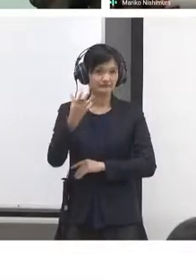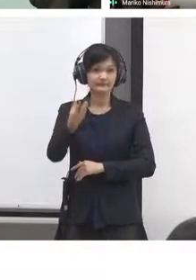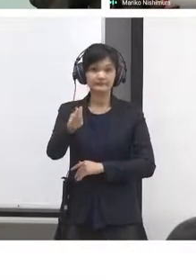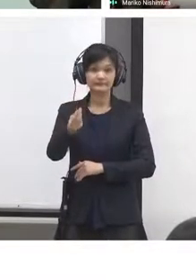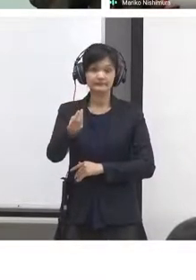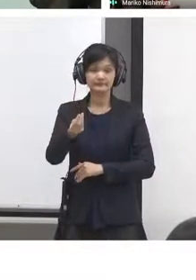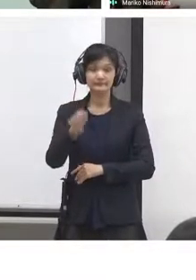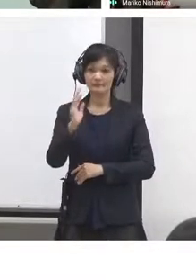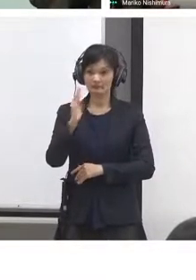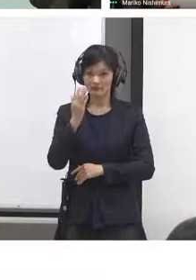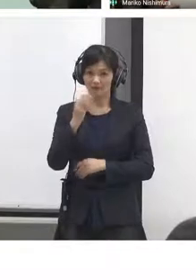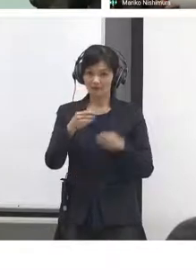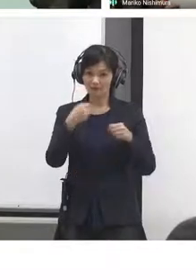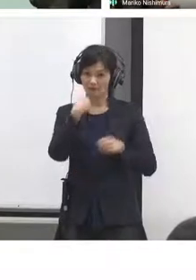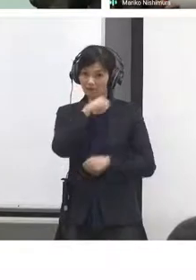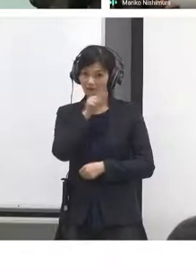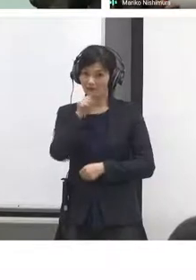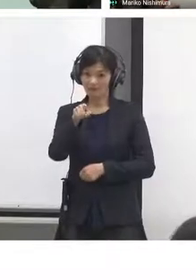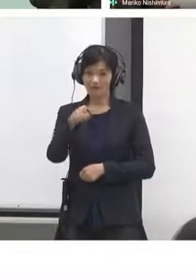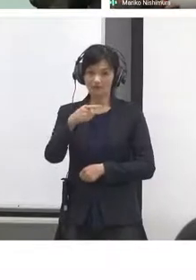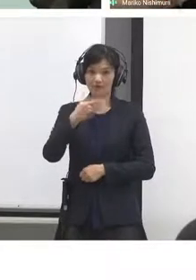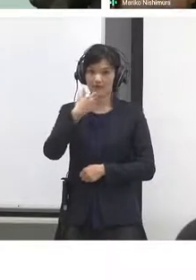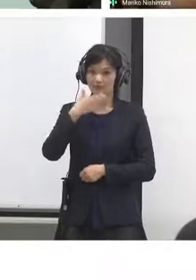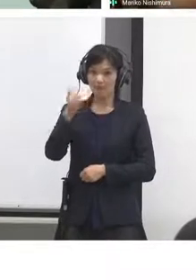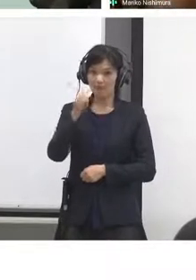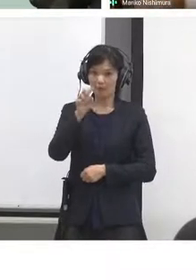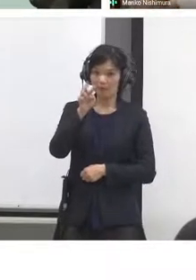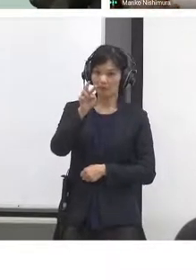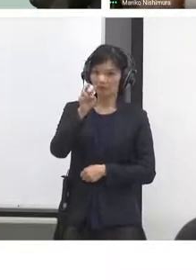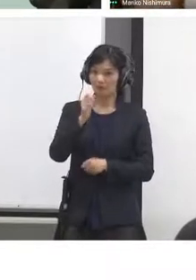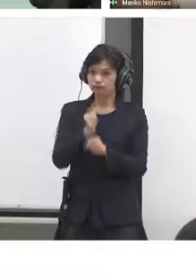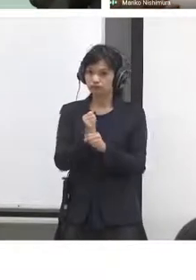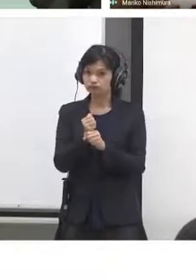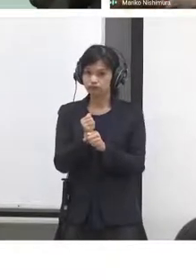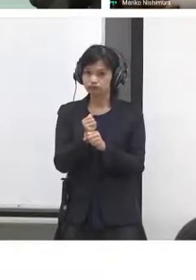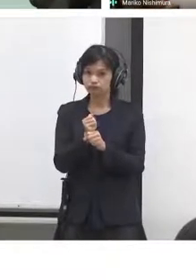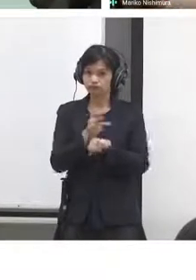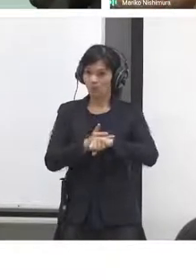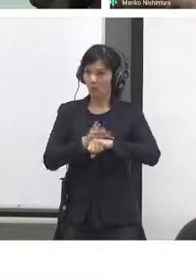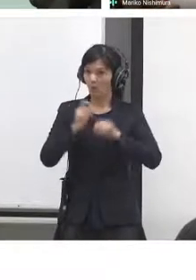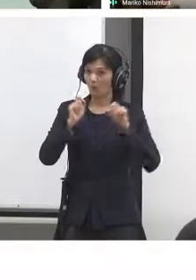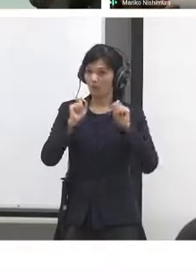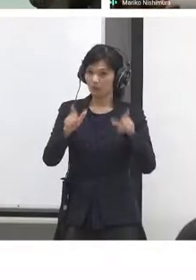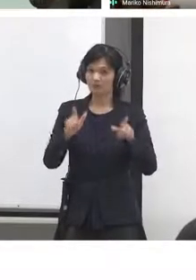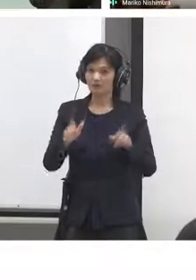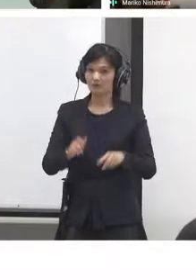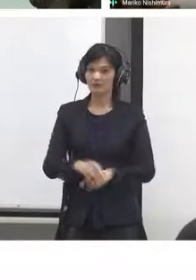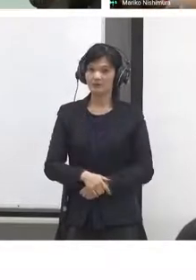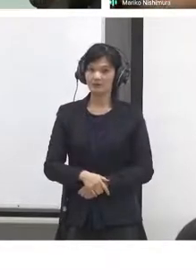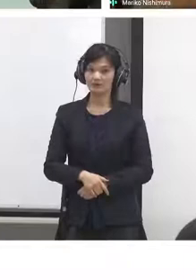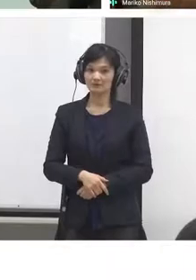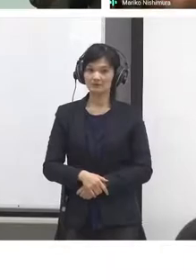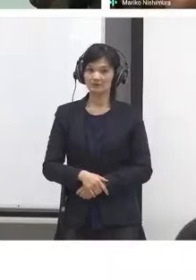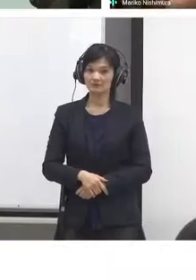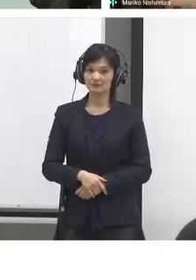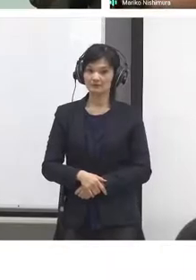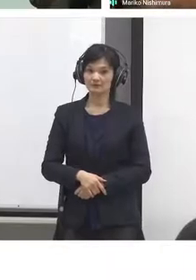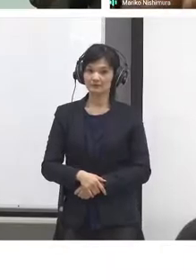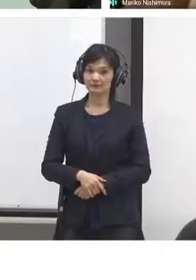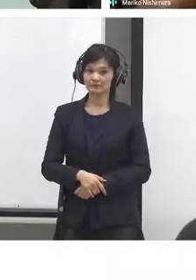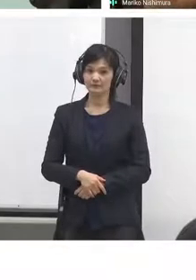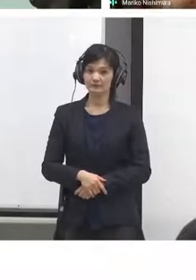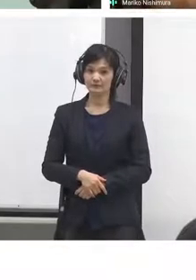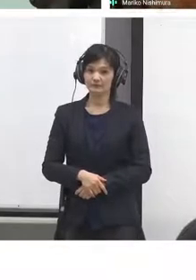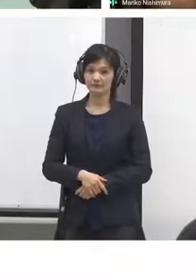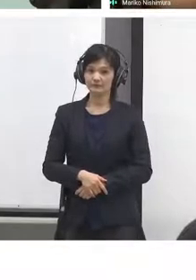so, how can I say, of course, she's, her activity and what she's doing is